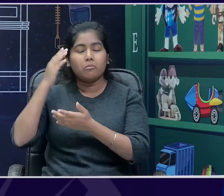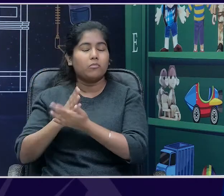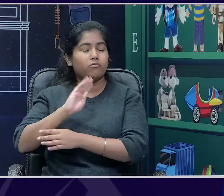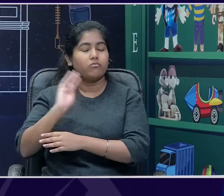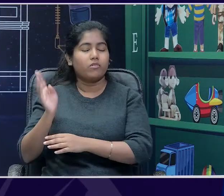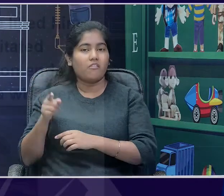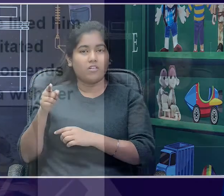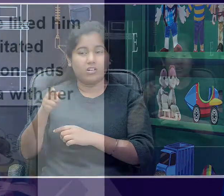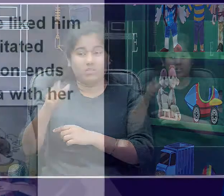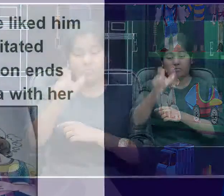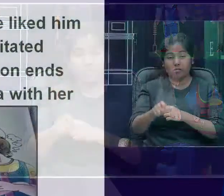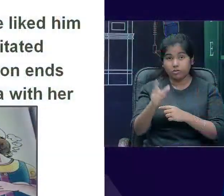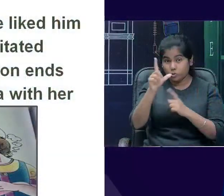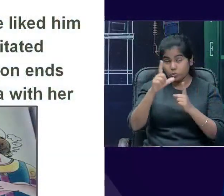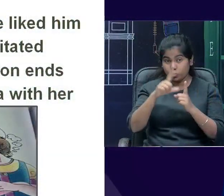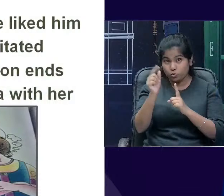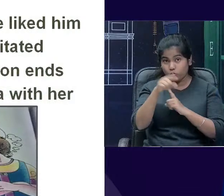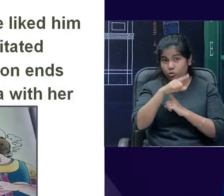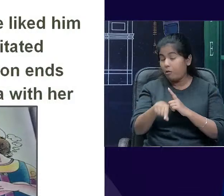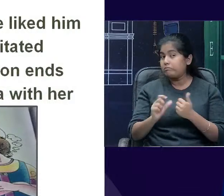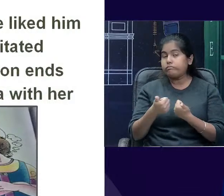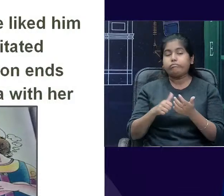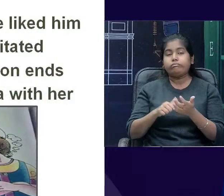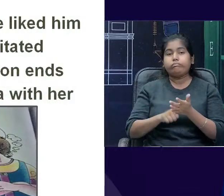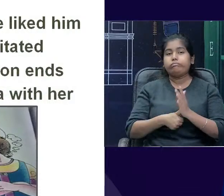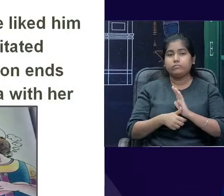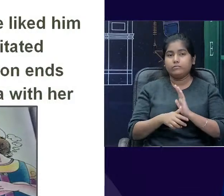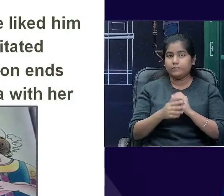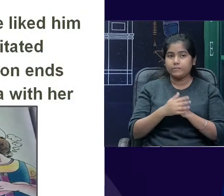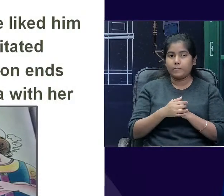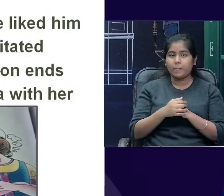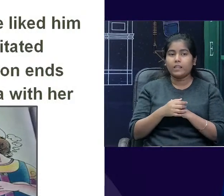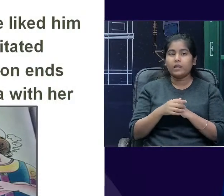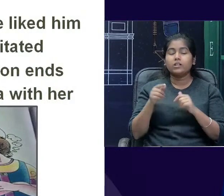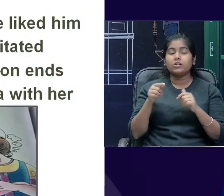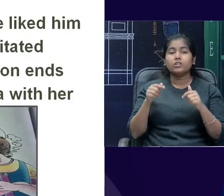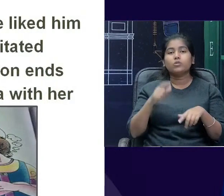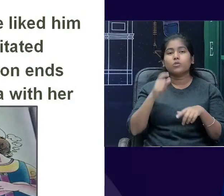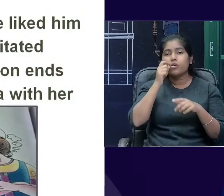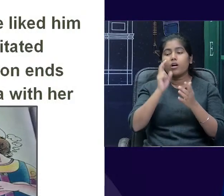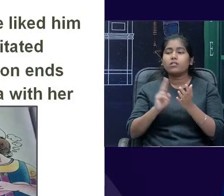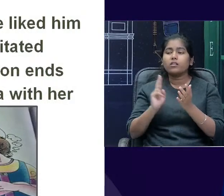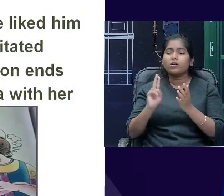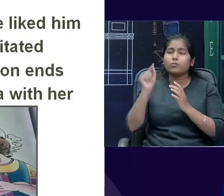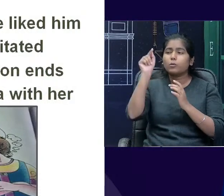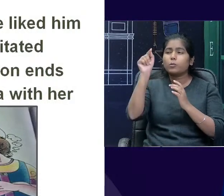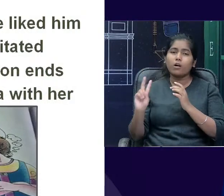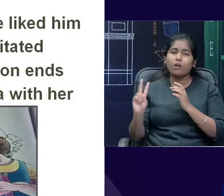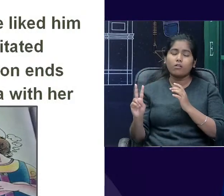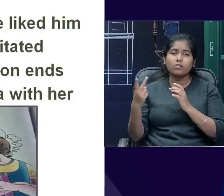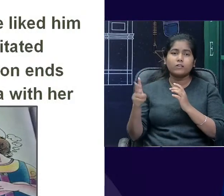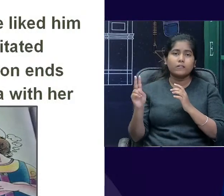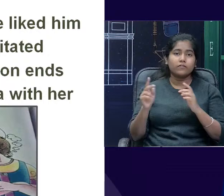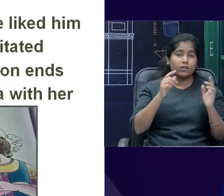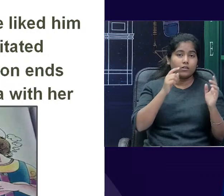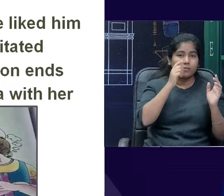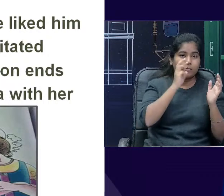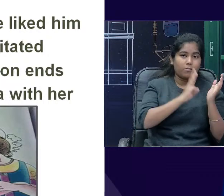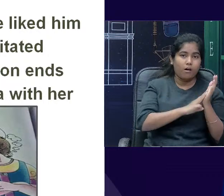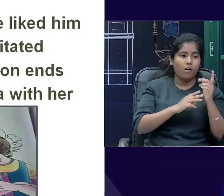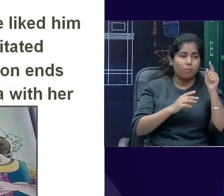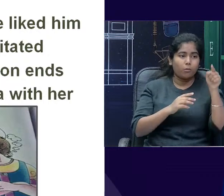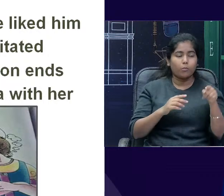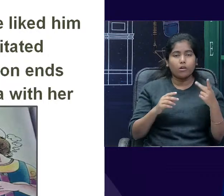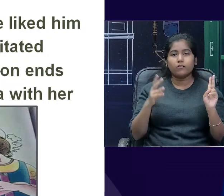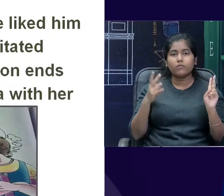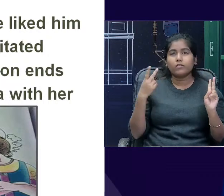our lesson ends here, where Nishad has different line and Maya has different line. But is this right that